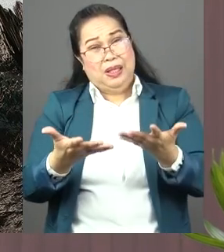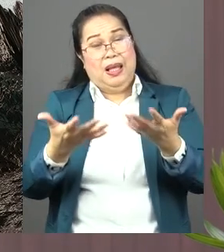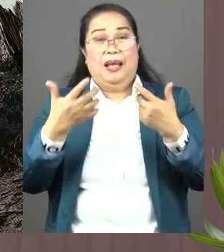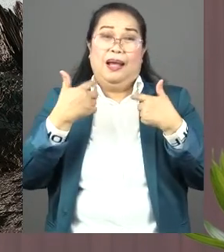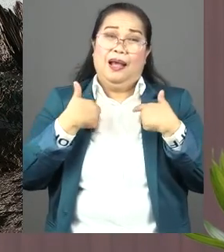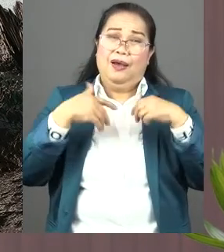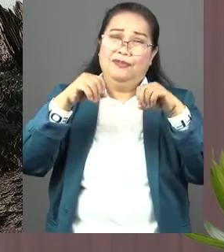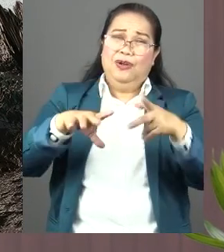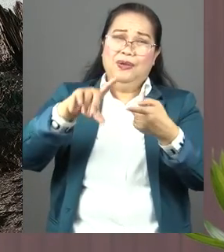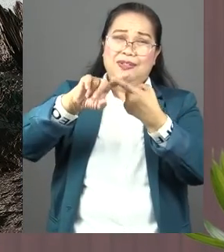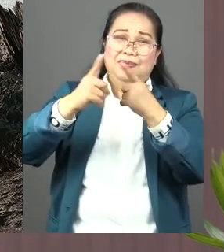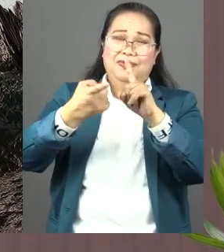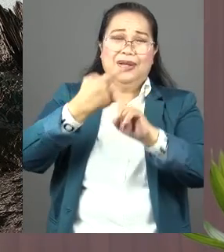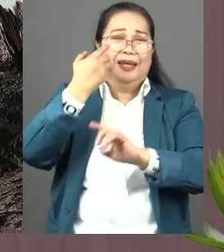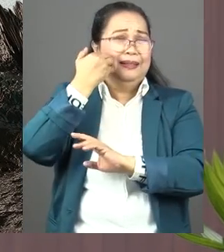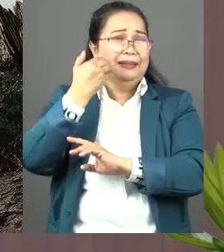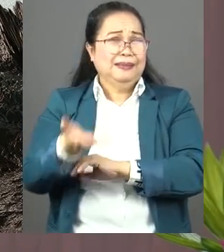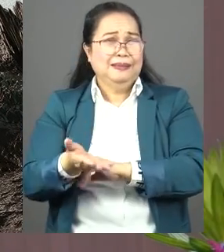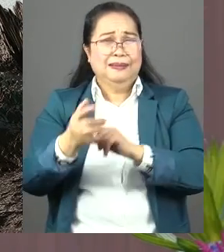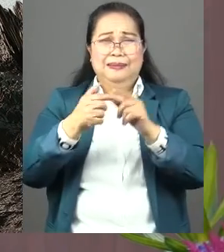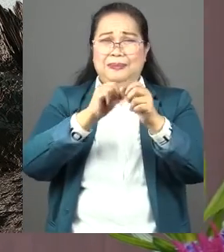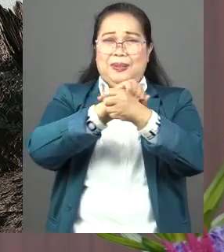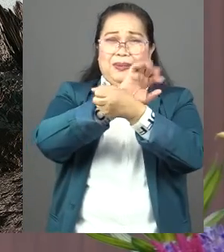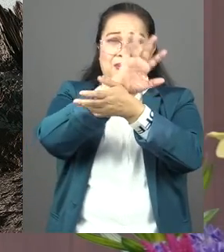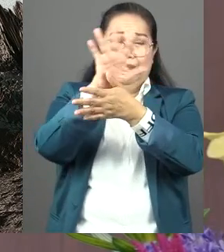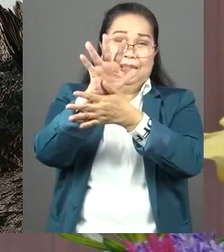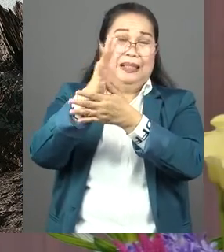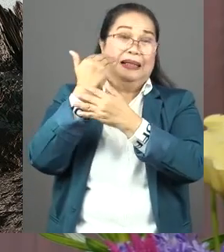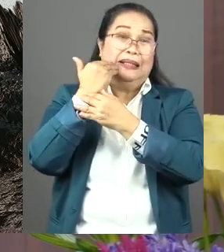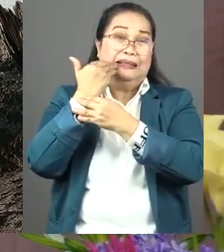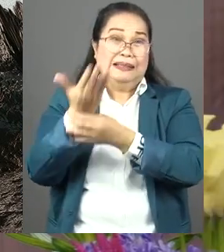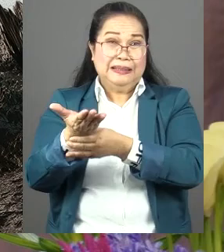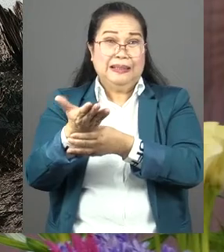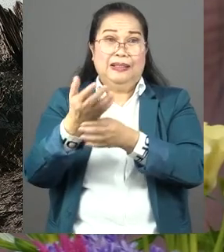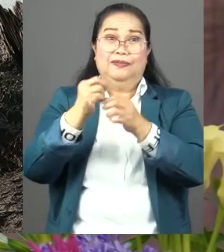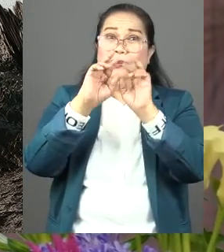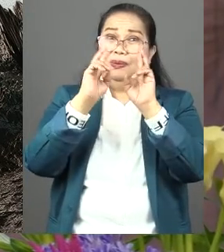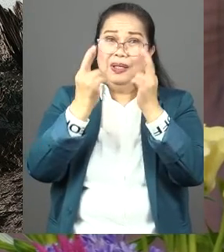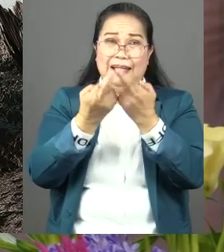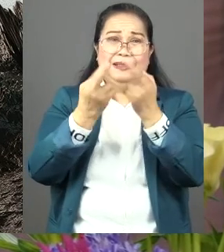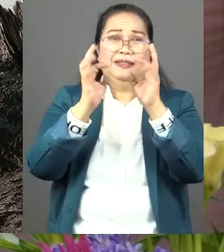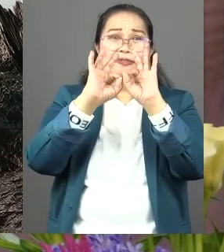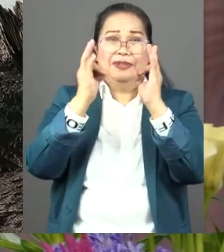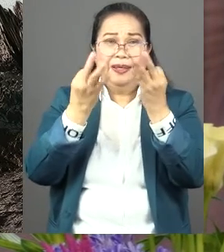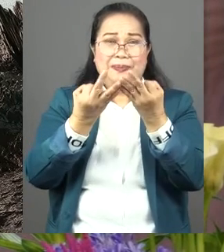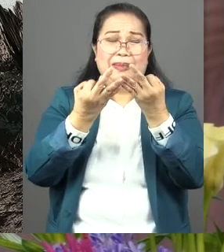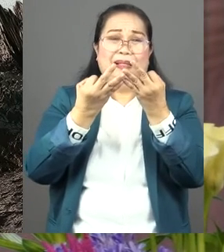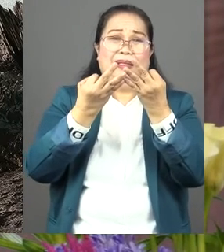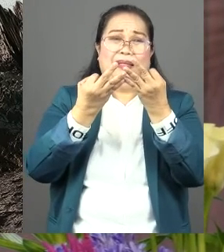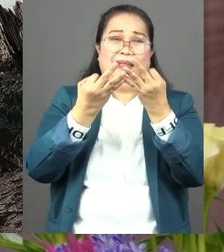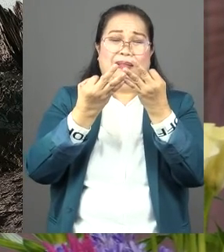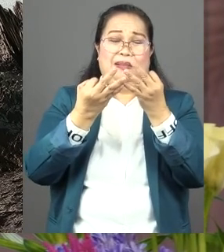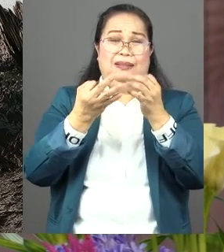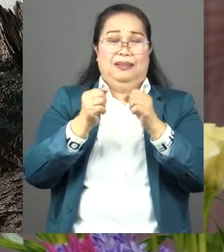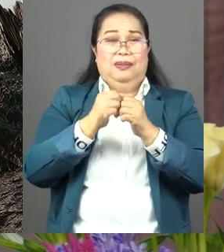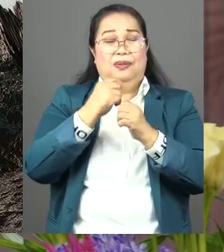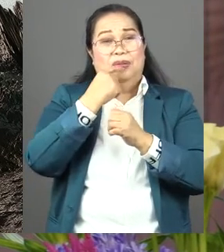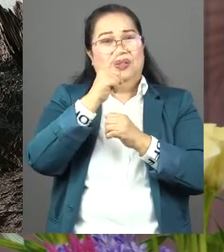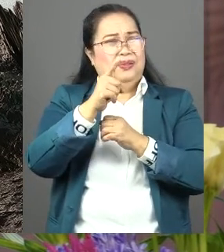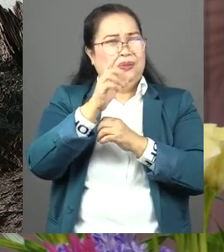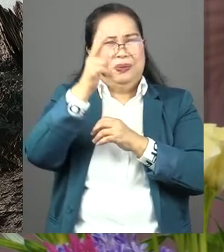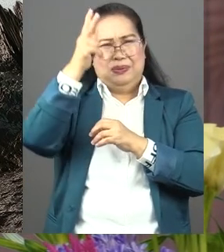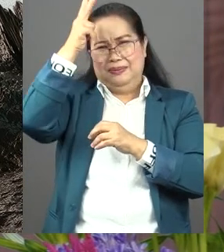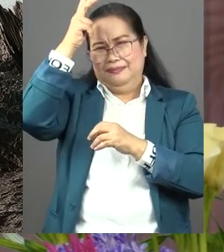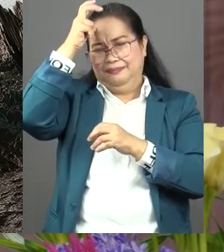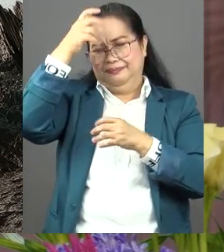lost friends because of the pandemic. They died, or relatives or loved ones. These are evil,